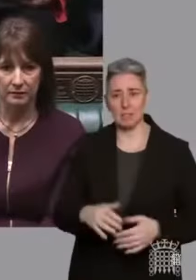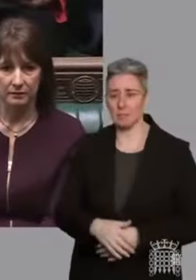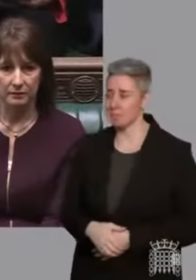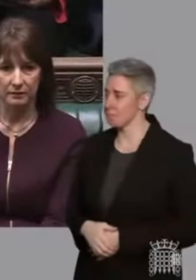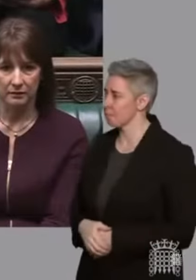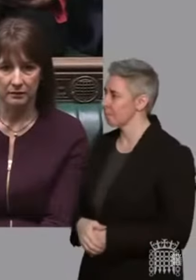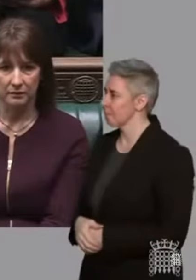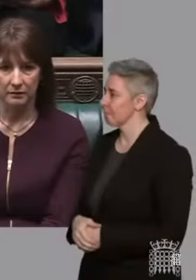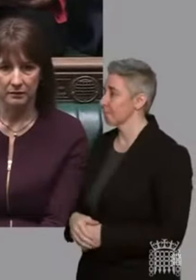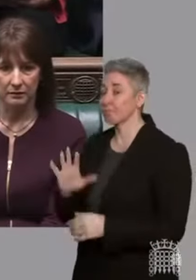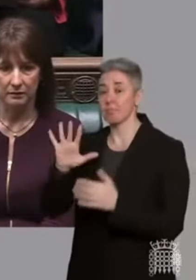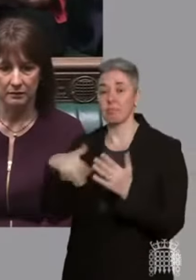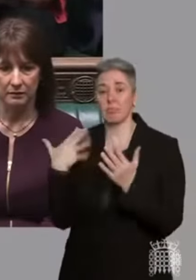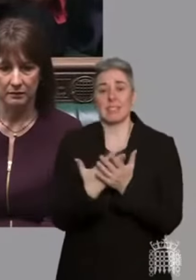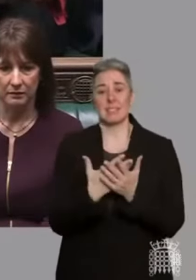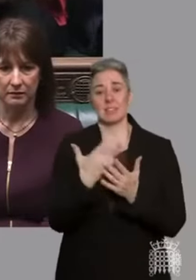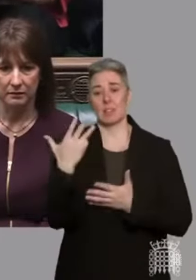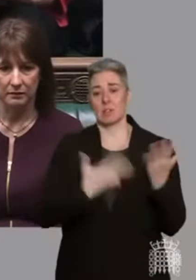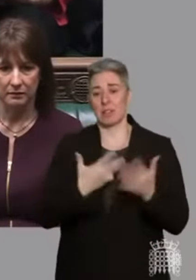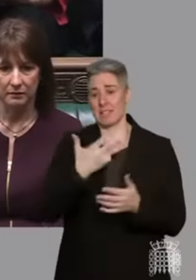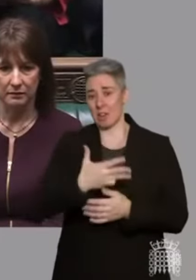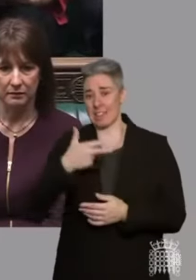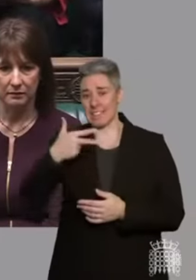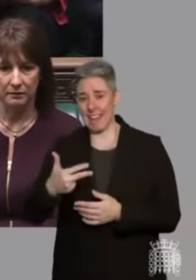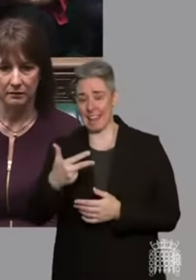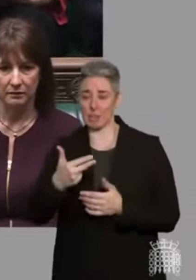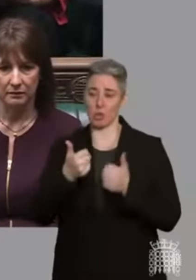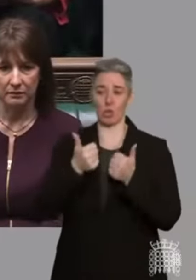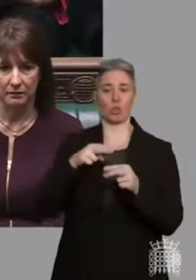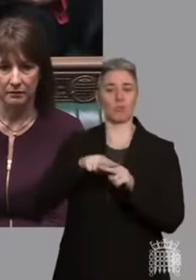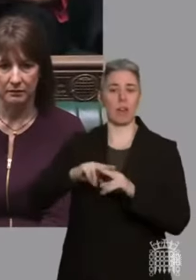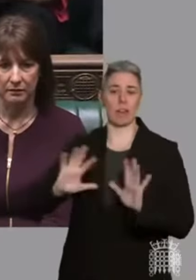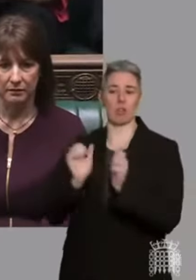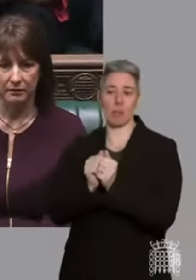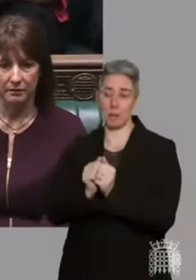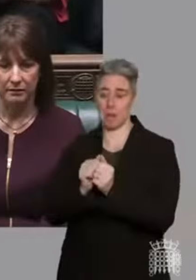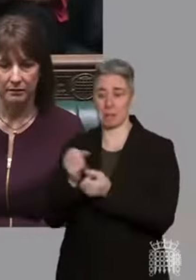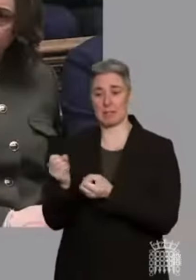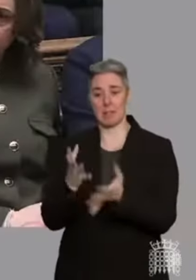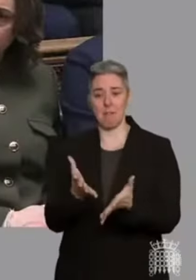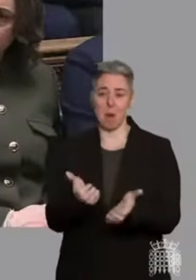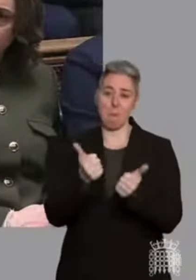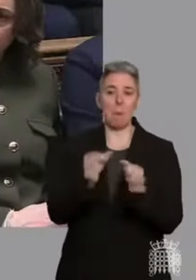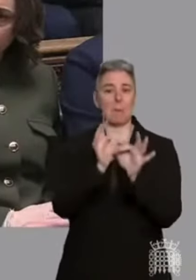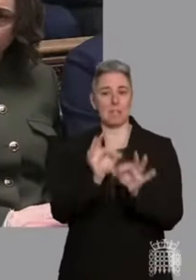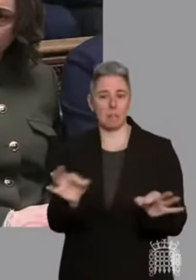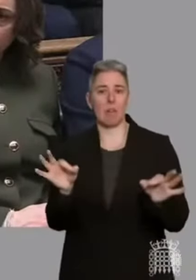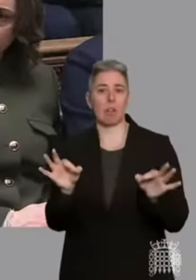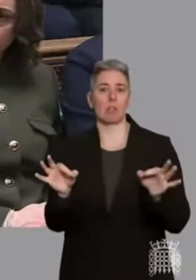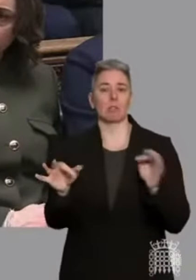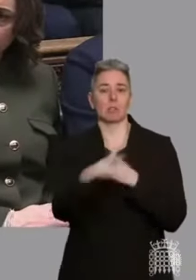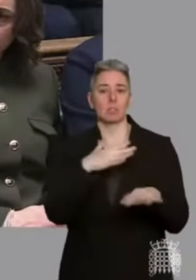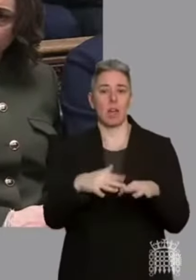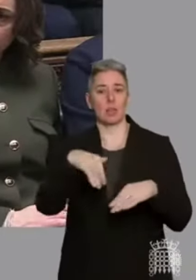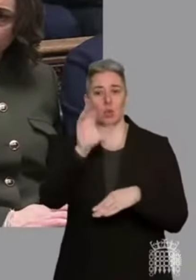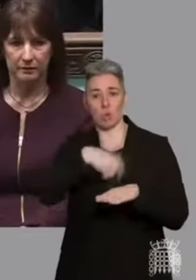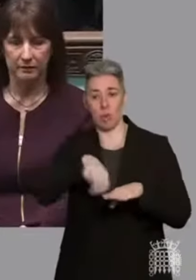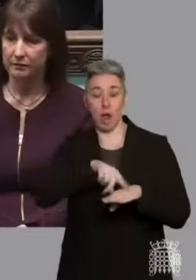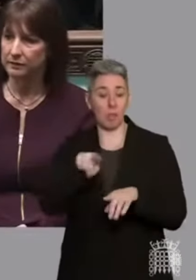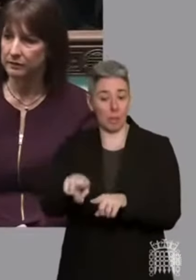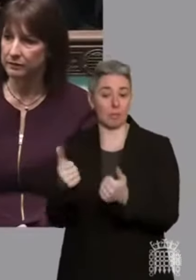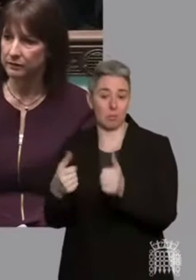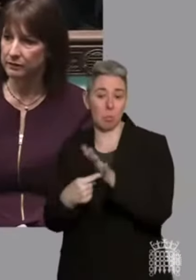more peaceful society in Northern Ireland, and that is really important. Restoration of the power sharing